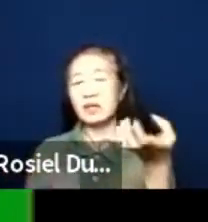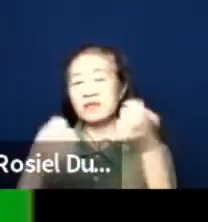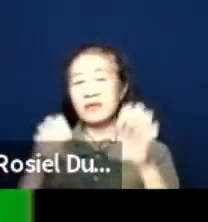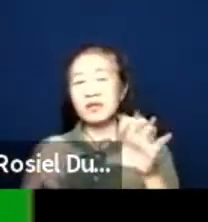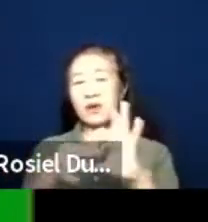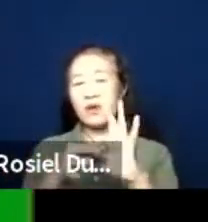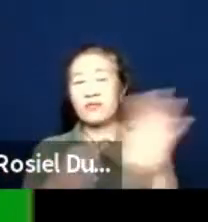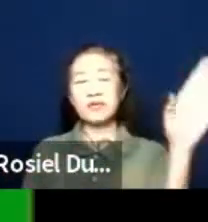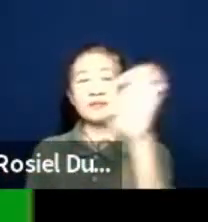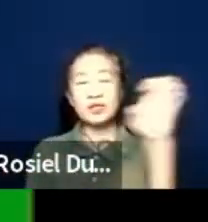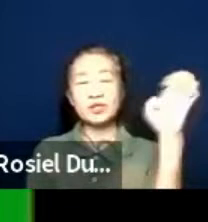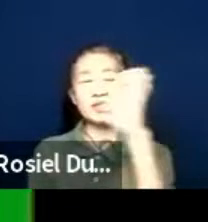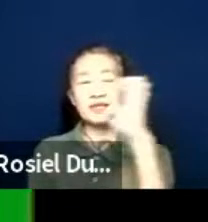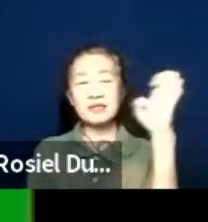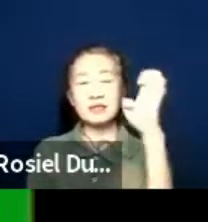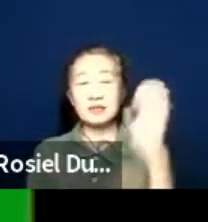an emergency.